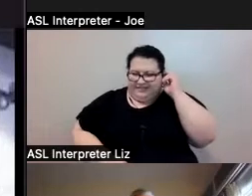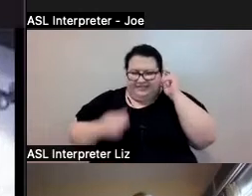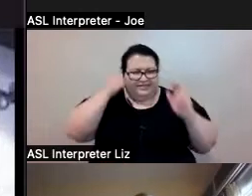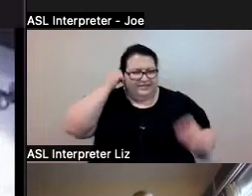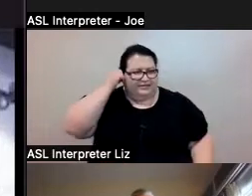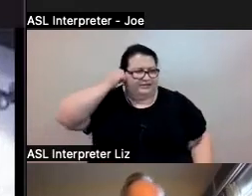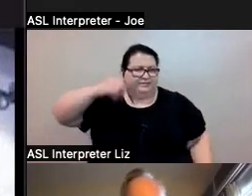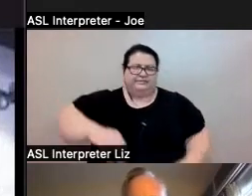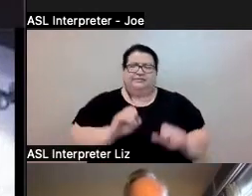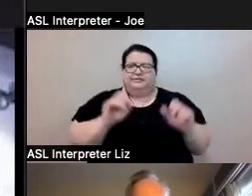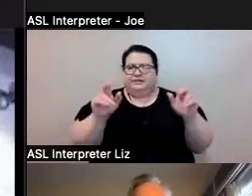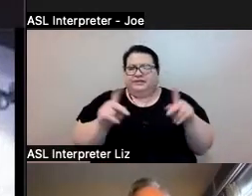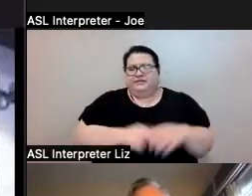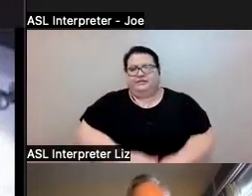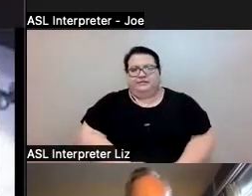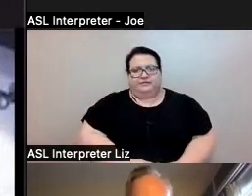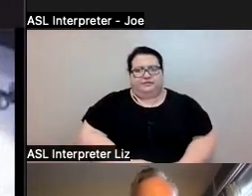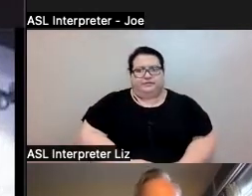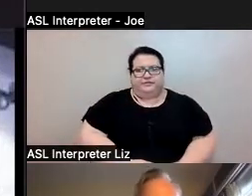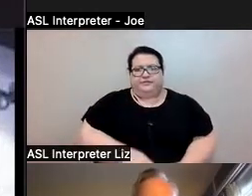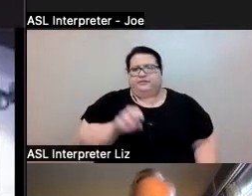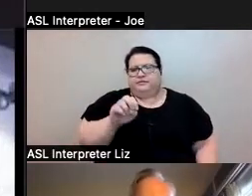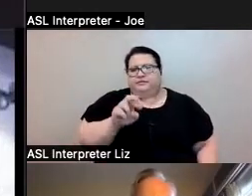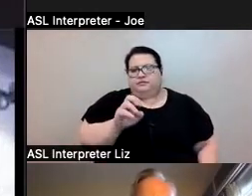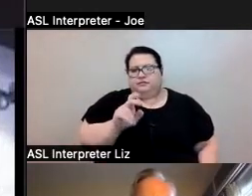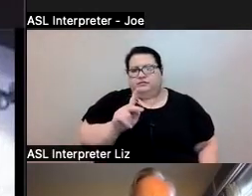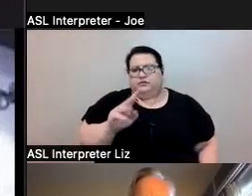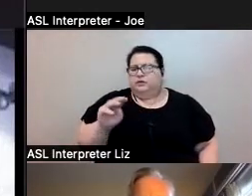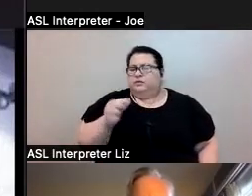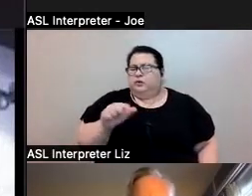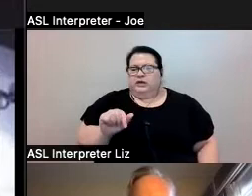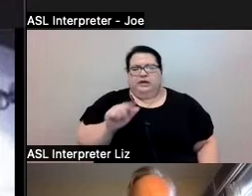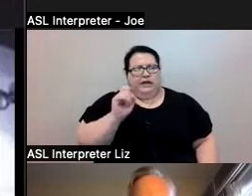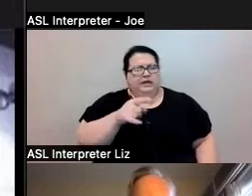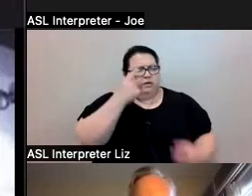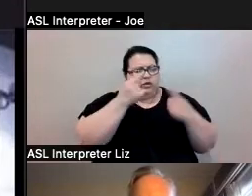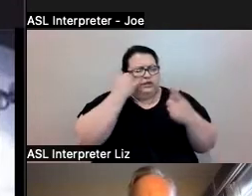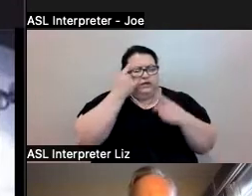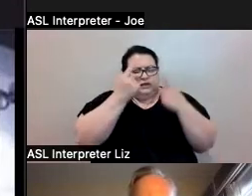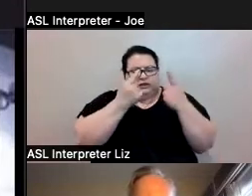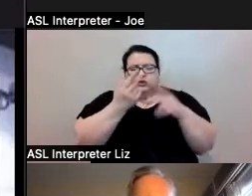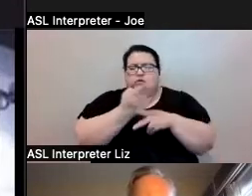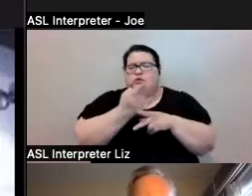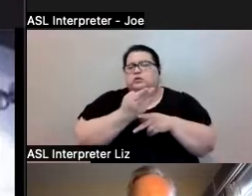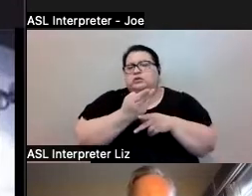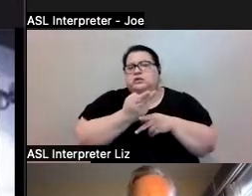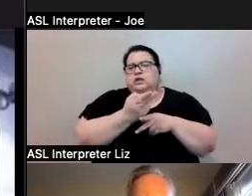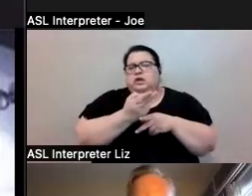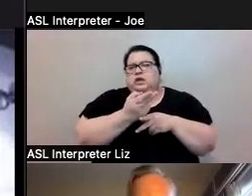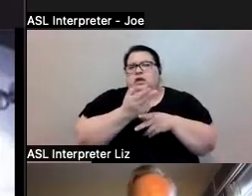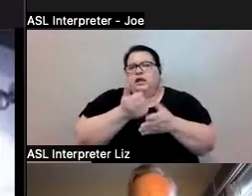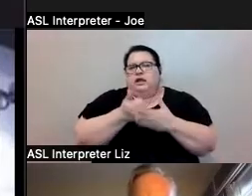opinion. Okay. Eric Morgan asks, I'm wondering if you are considering utilizing help from the private sector in